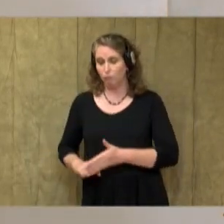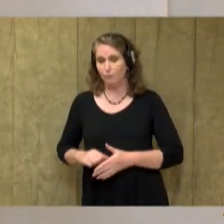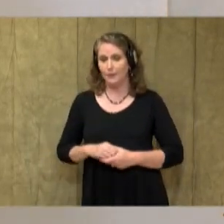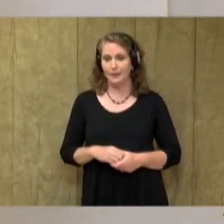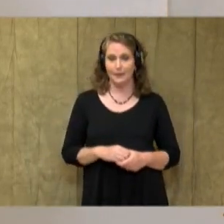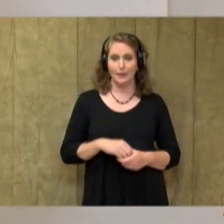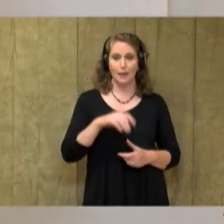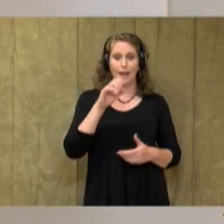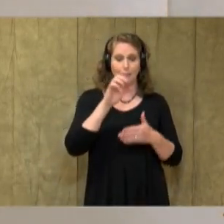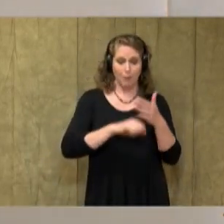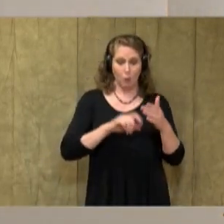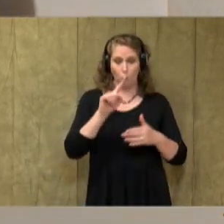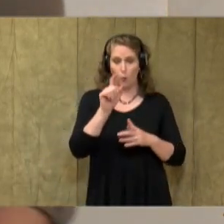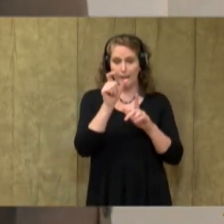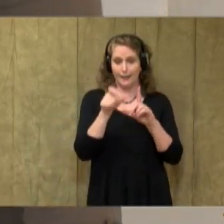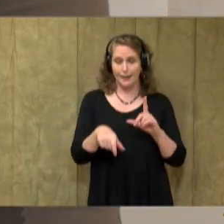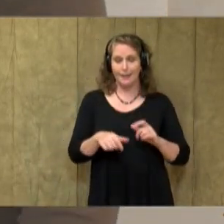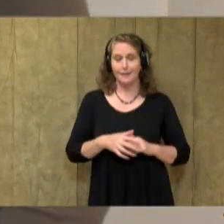1 10,